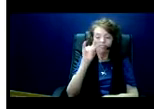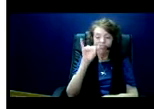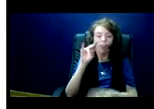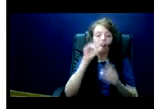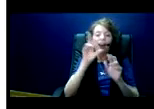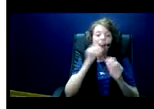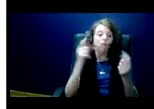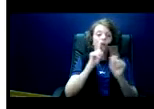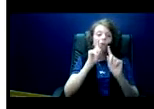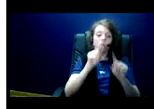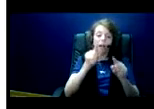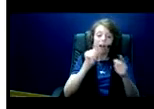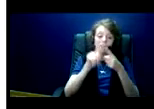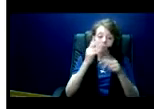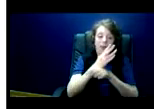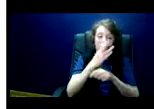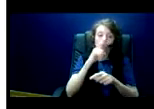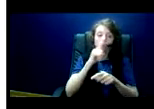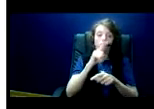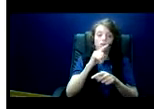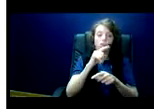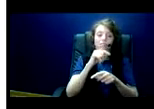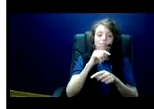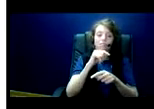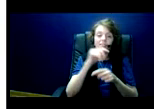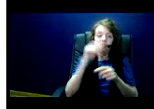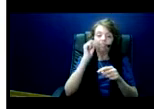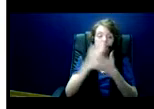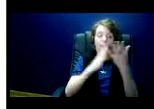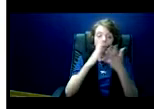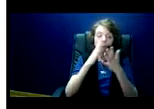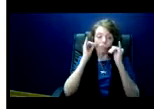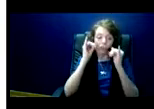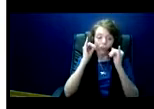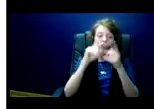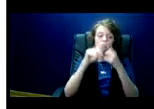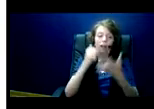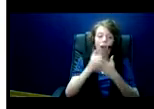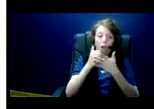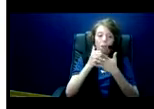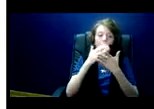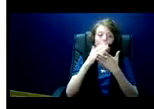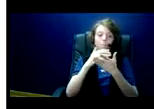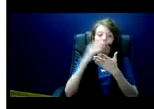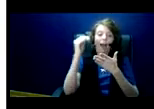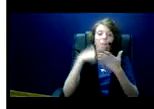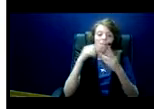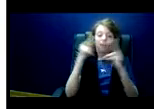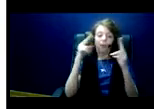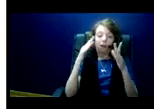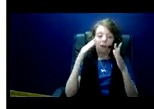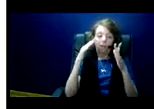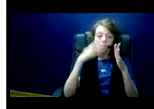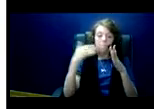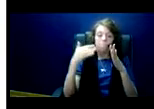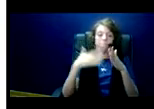respond the best to verbal instruction. Some might, but some might need other tools to help sort of explain. I'm someone who's a very visual learner, so anytime